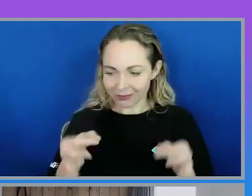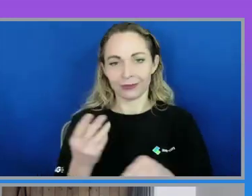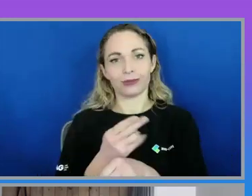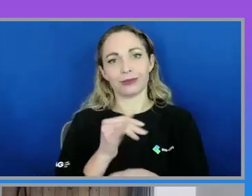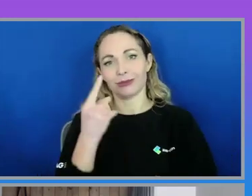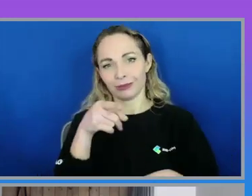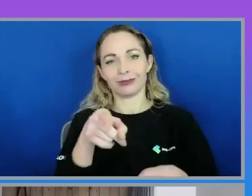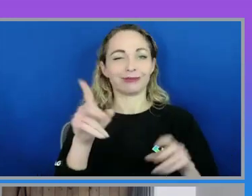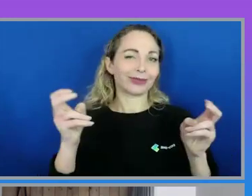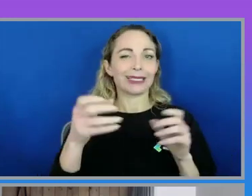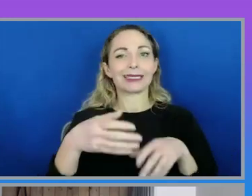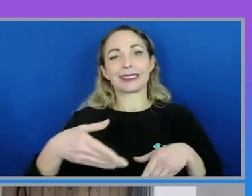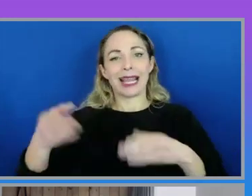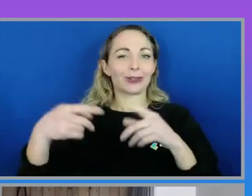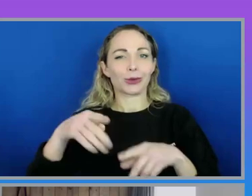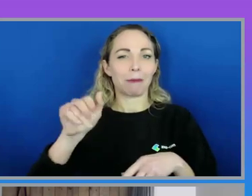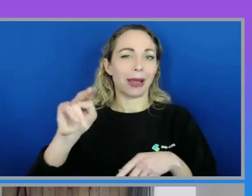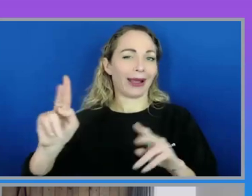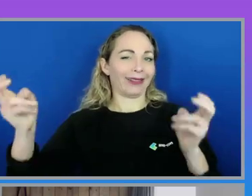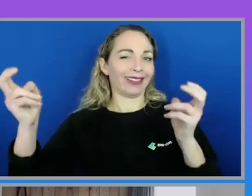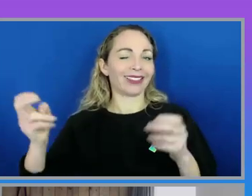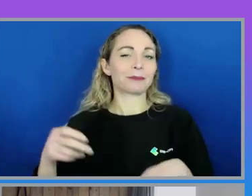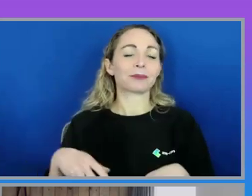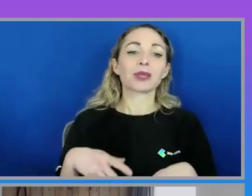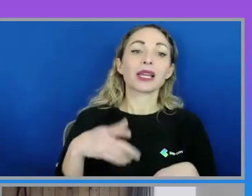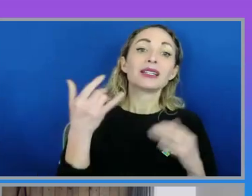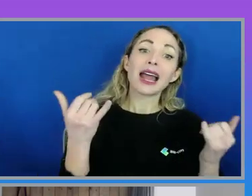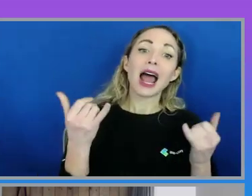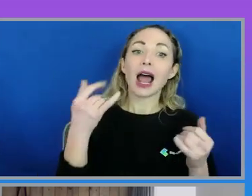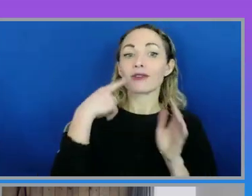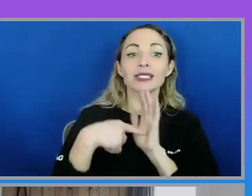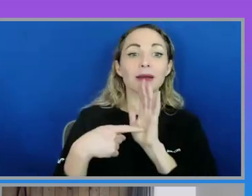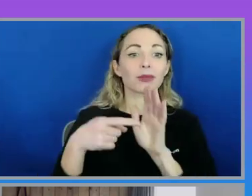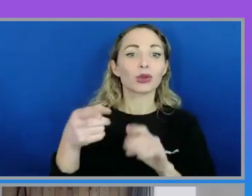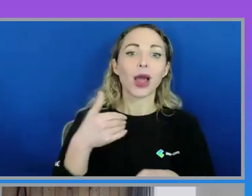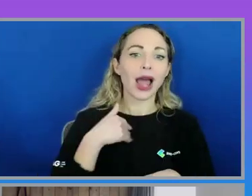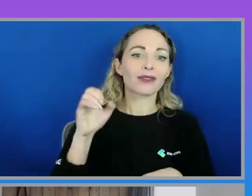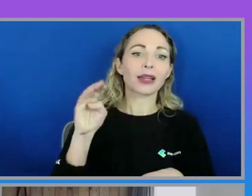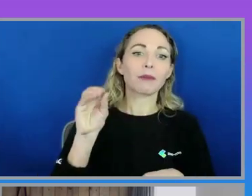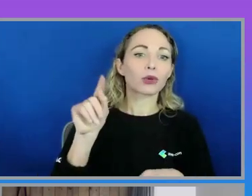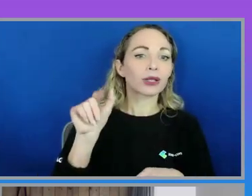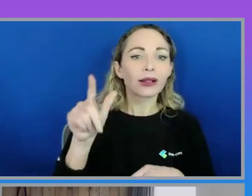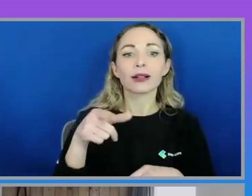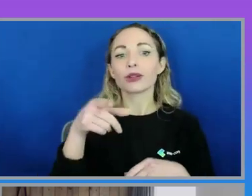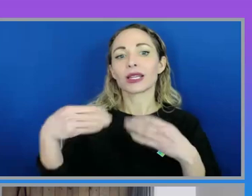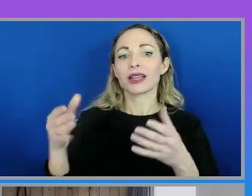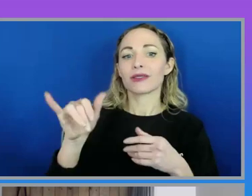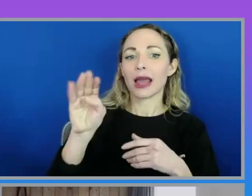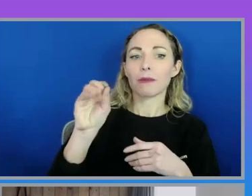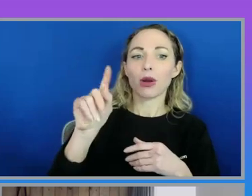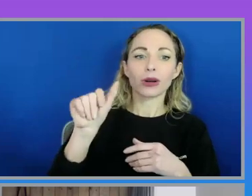And let's talk about an example. If you have, say, a modal, and you give that modal a